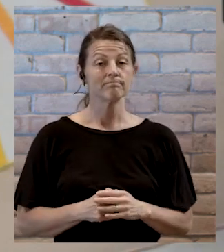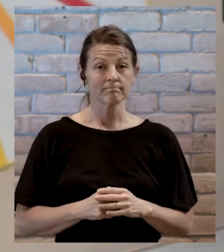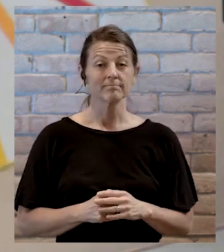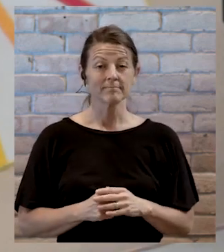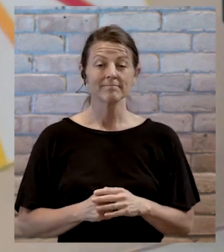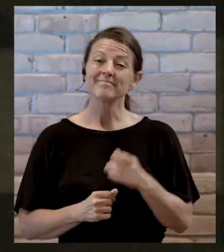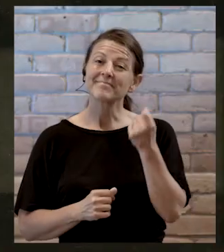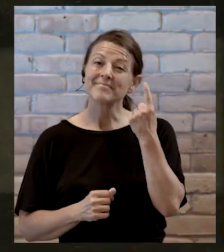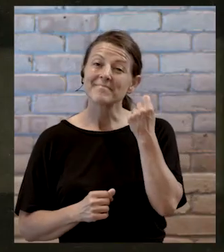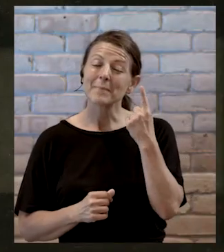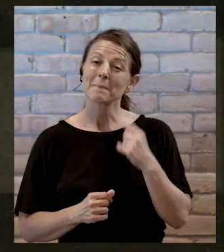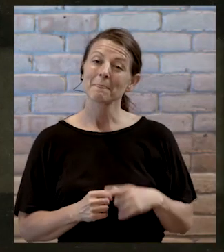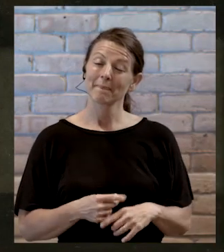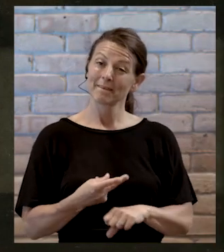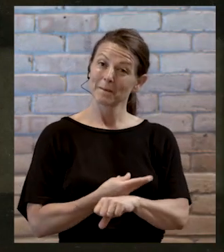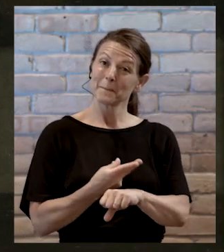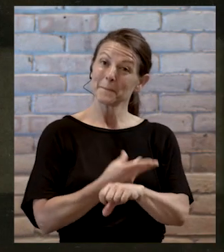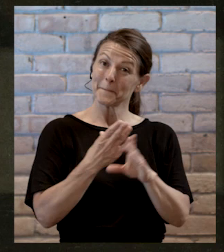You see,